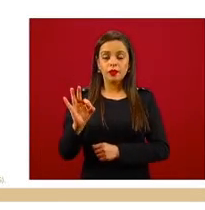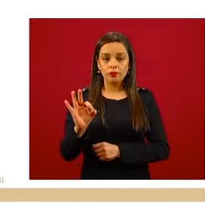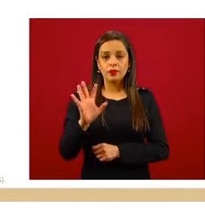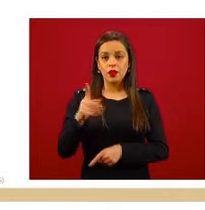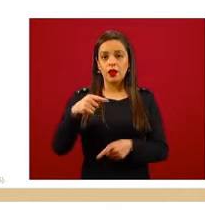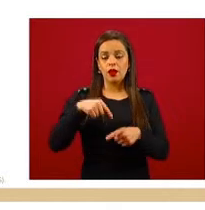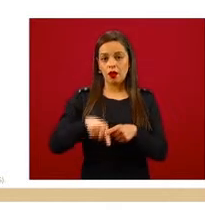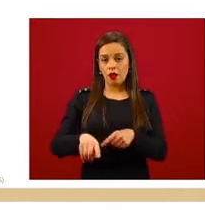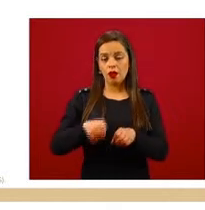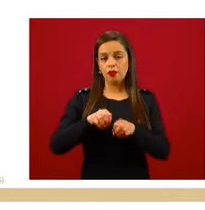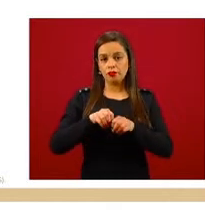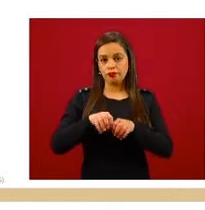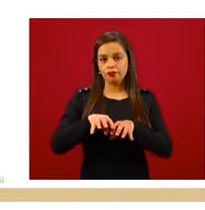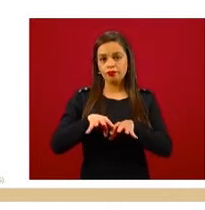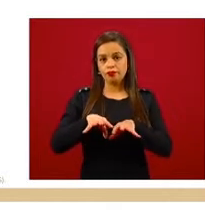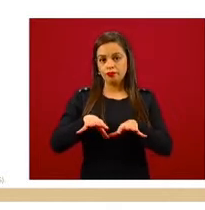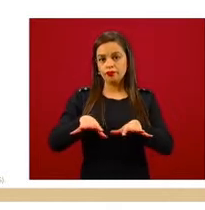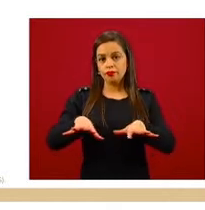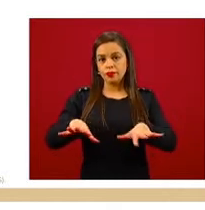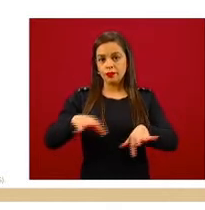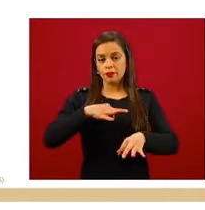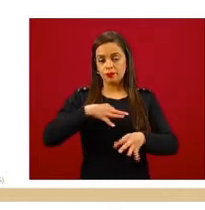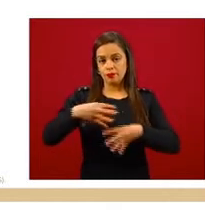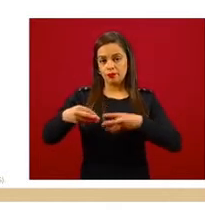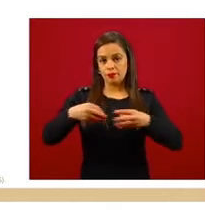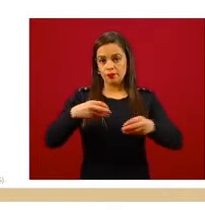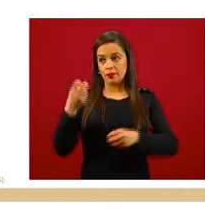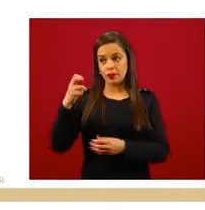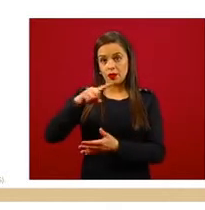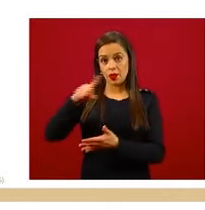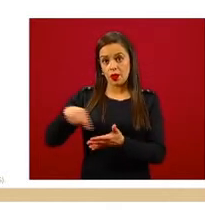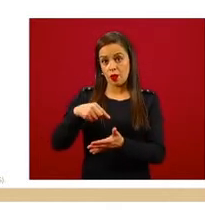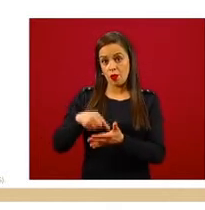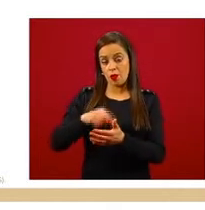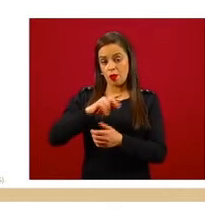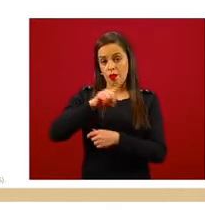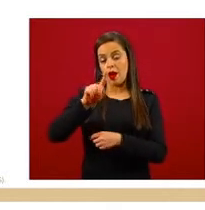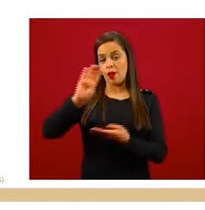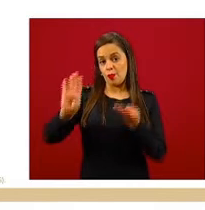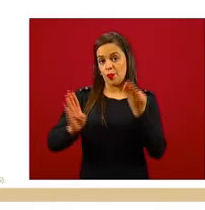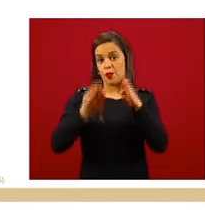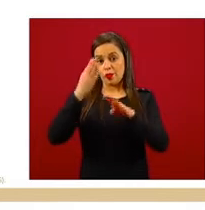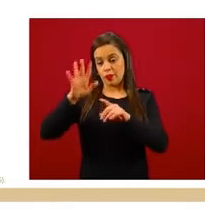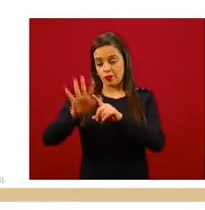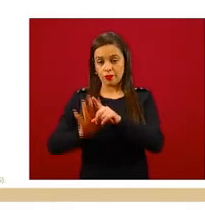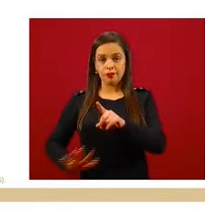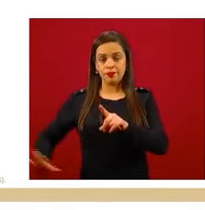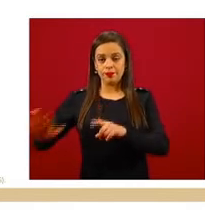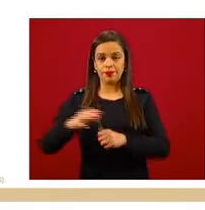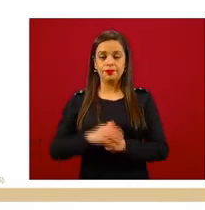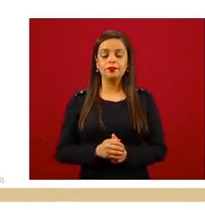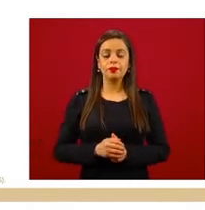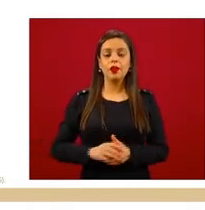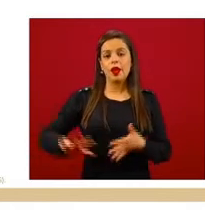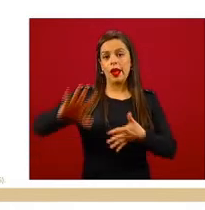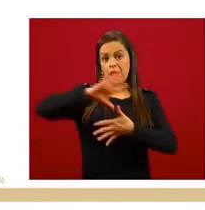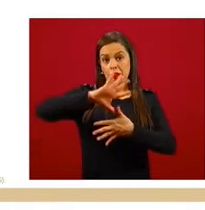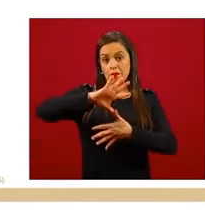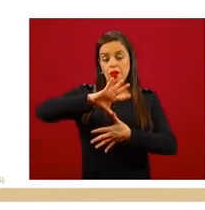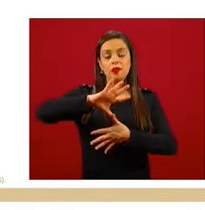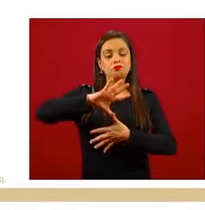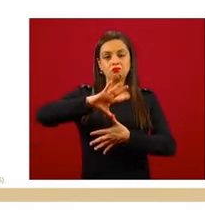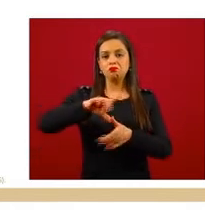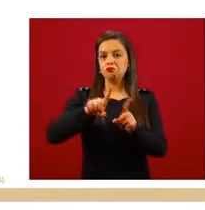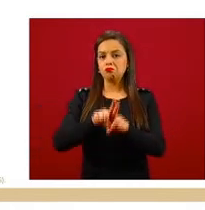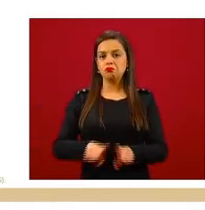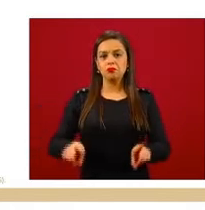de 11.8%, propagación, which transmisión also shows en that esta there is región activity in del terms of mundo. transmission and Las dissemination Américas in se that han particular mantenido part of the world. prácticamente